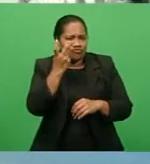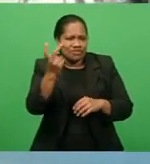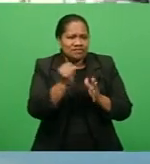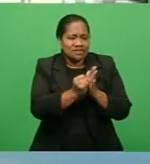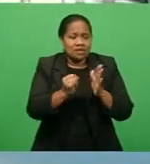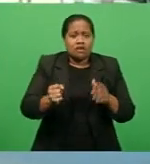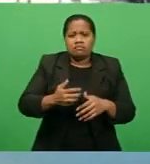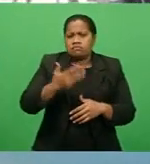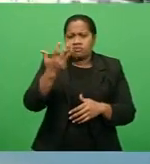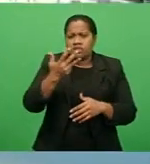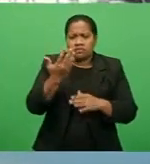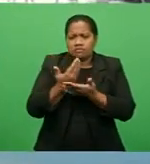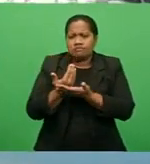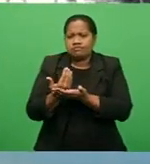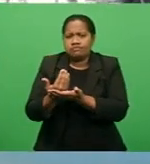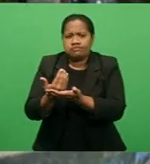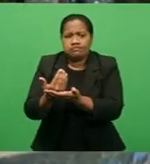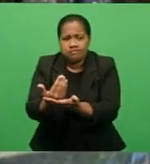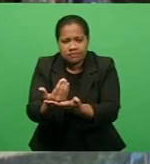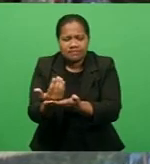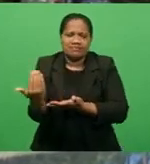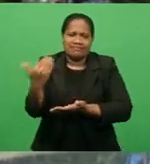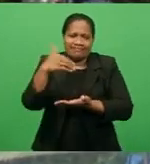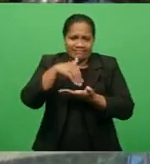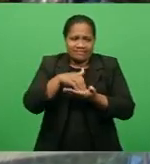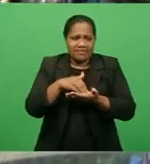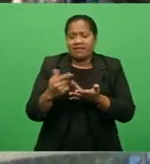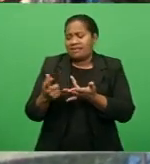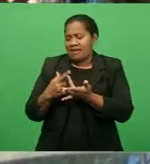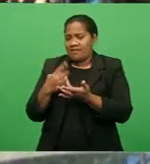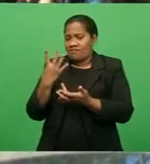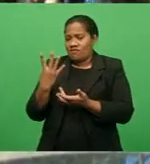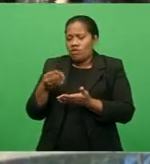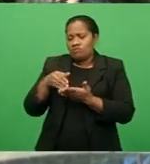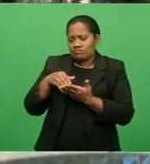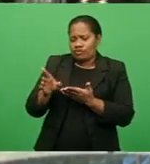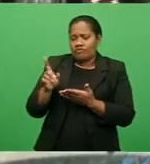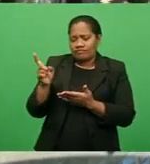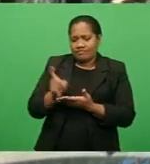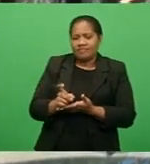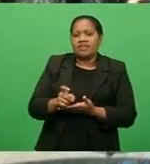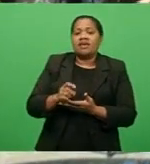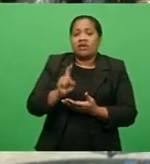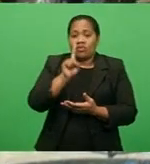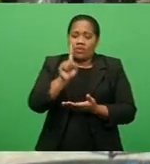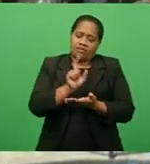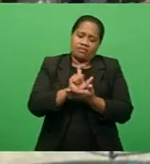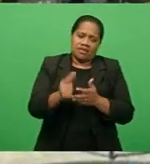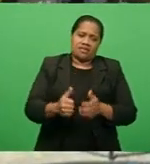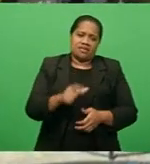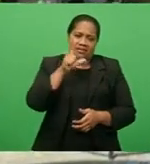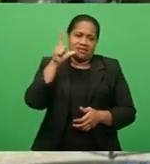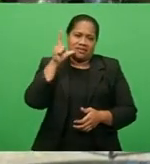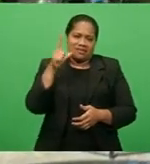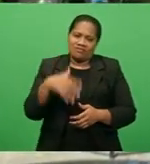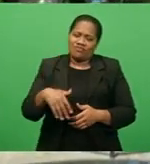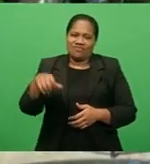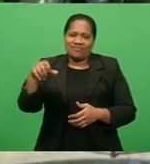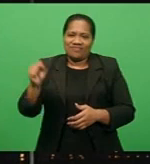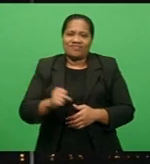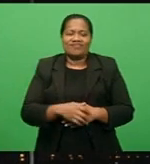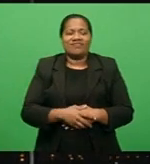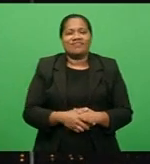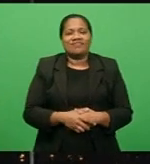Port Denara Marina so far, with another 4 being approved and 1 being cleared yesterday. Pranita Prakash, FBC